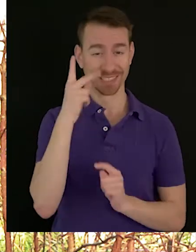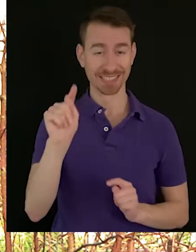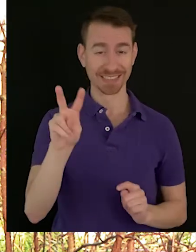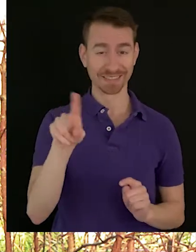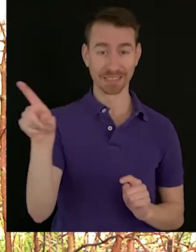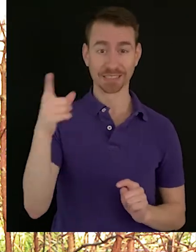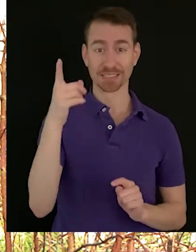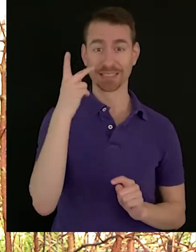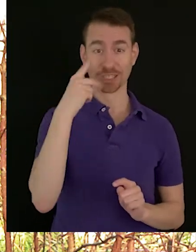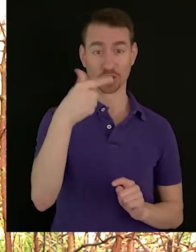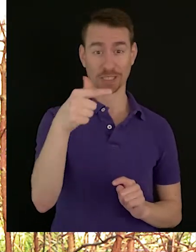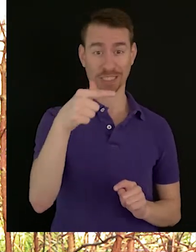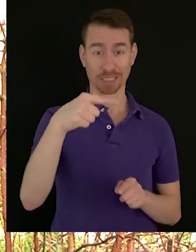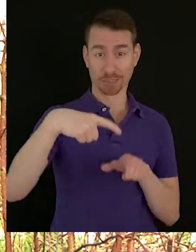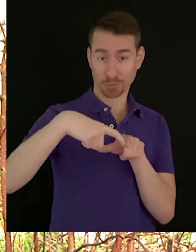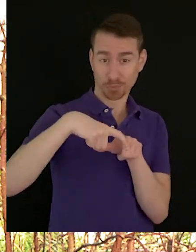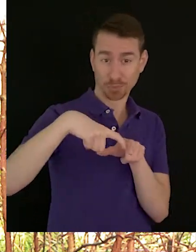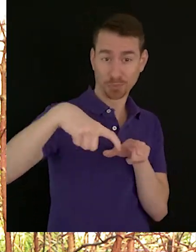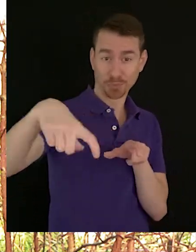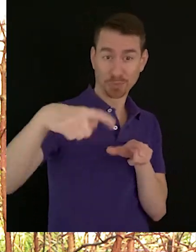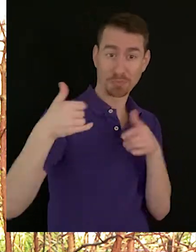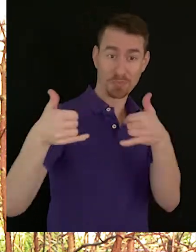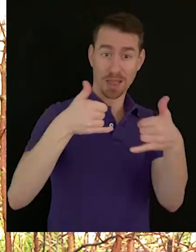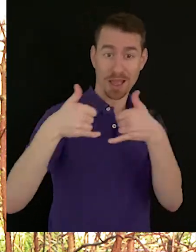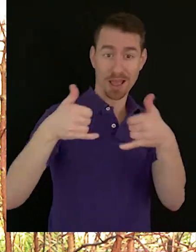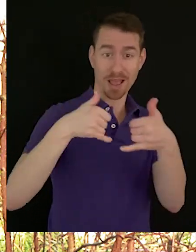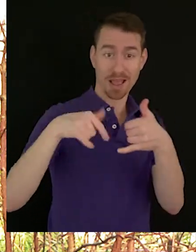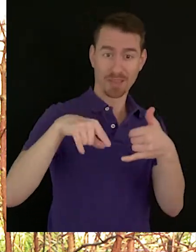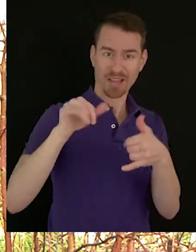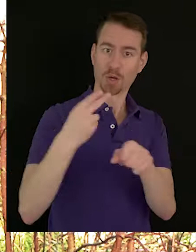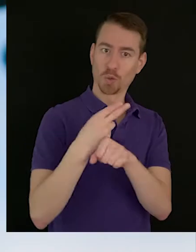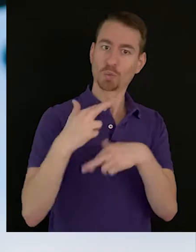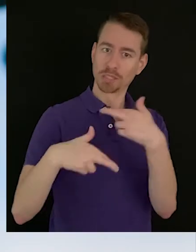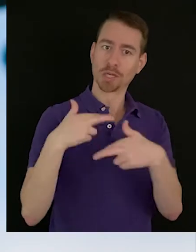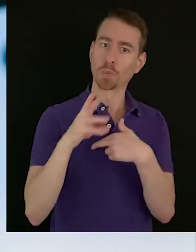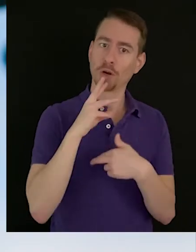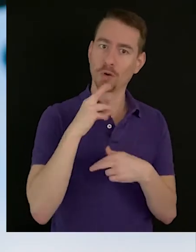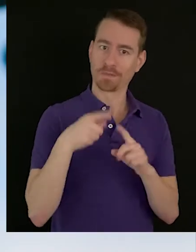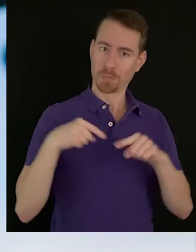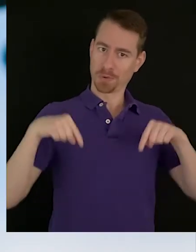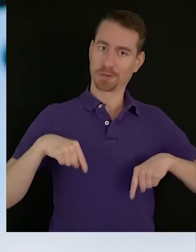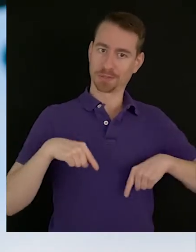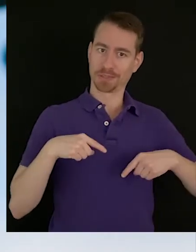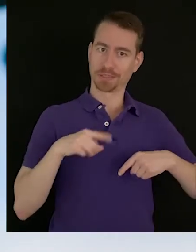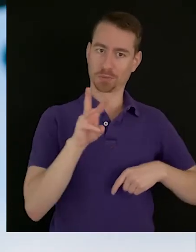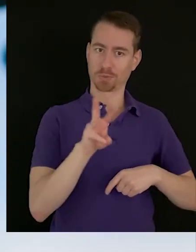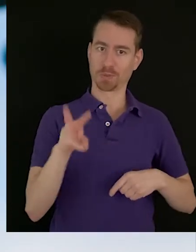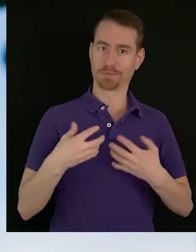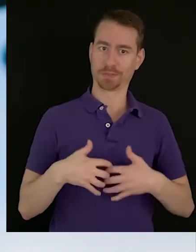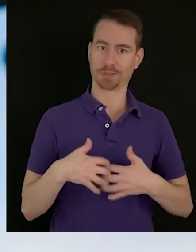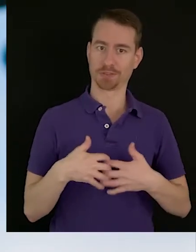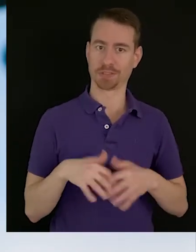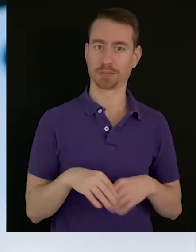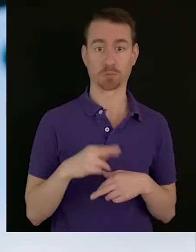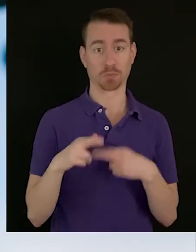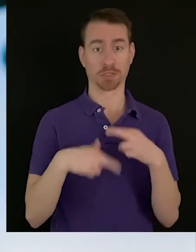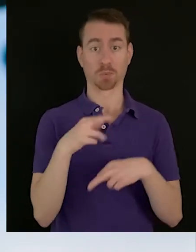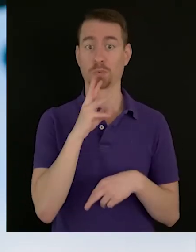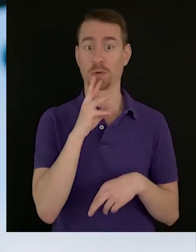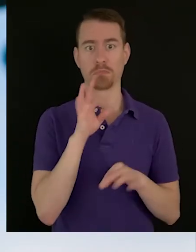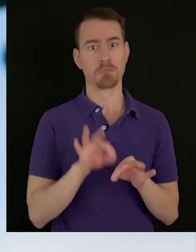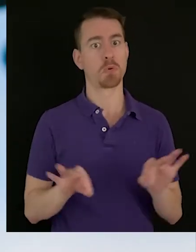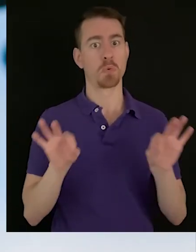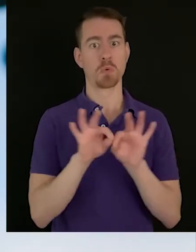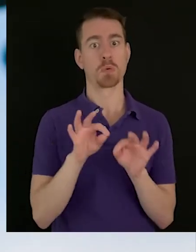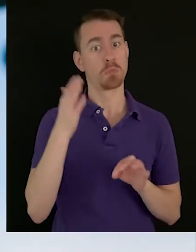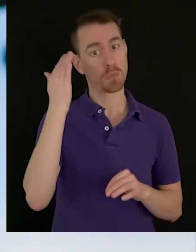filter so that it's extra clean. I'm holding a glass jar with a sample of recycled water in it. What stands out to me is how clear the